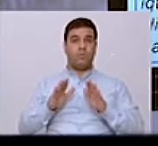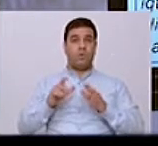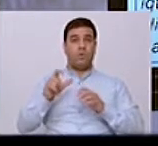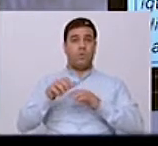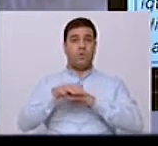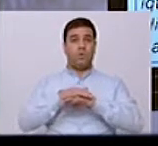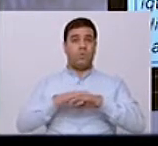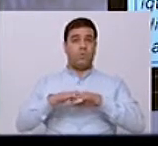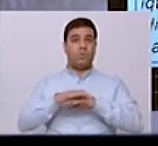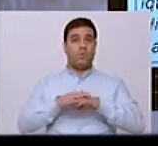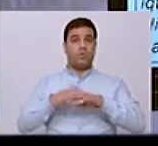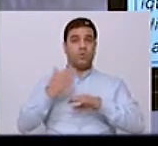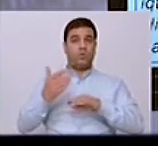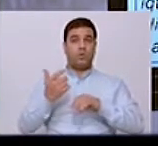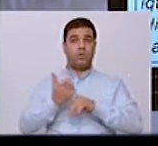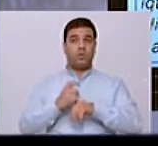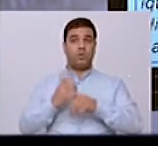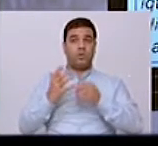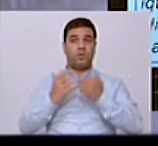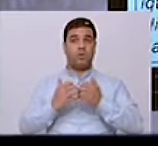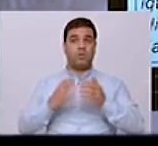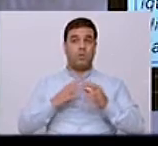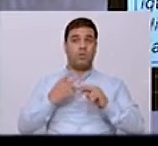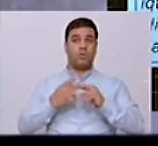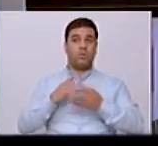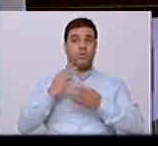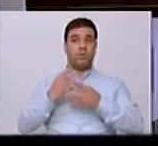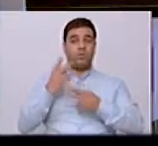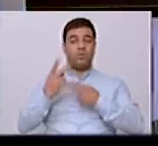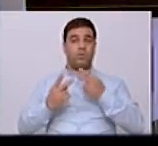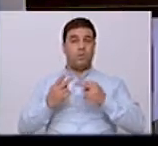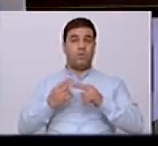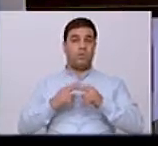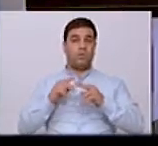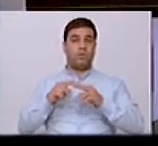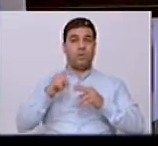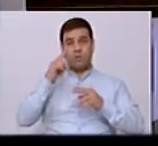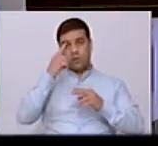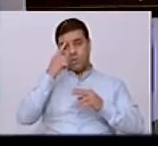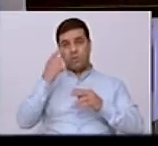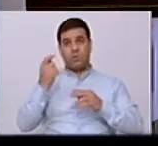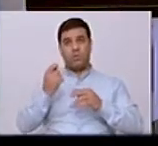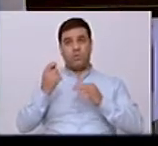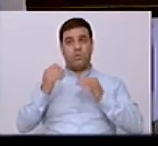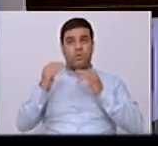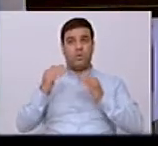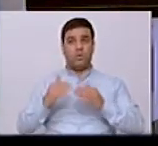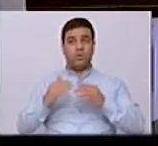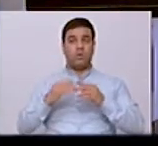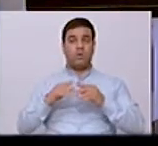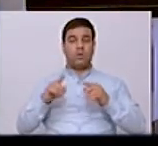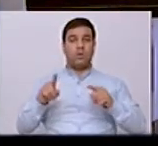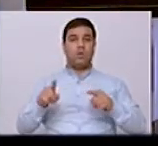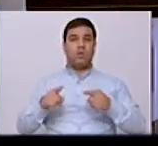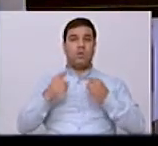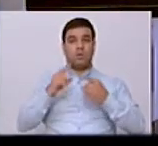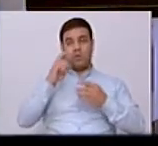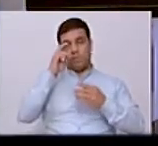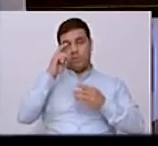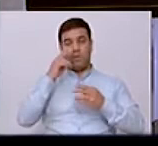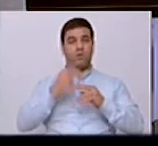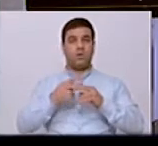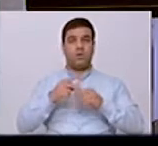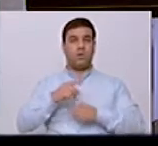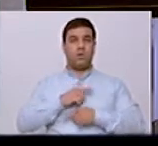aholi jon boshiga hisoblaganda iqtisodiy ko'rsatkichlari ayniqsa Hindistonda hali rivojlangan davlatlar darajasiga